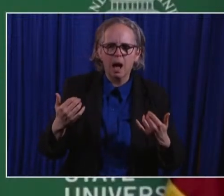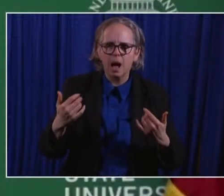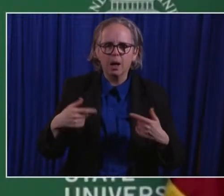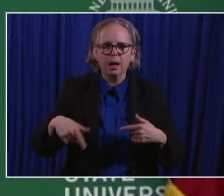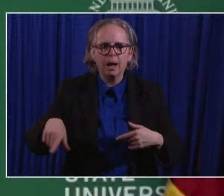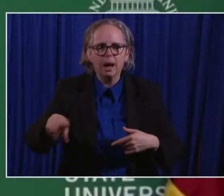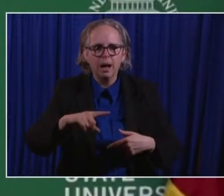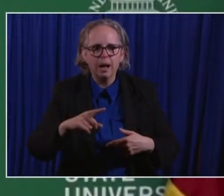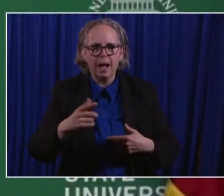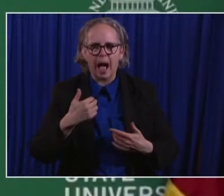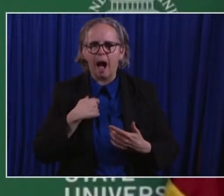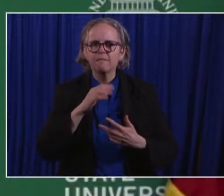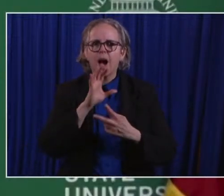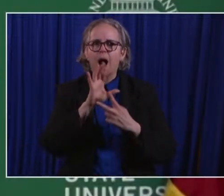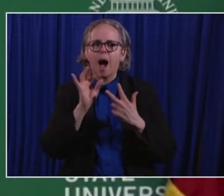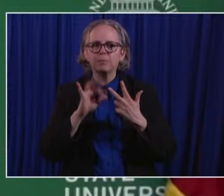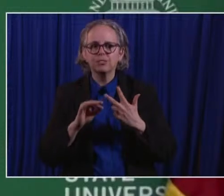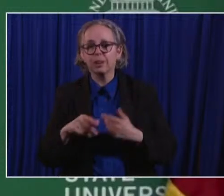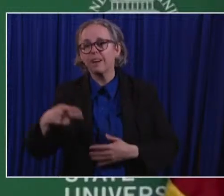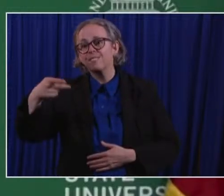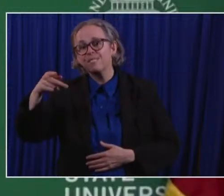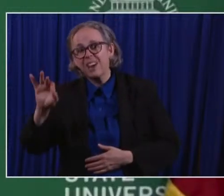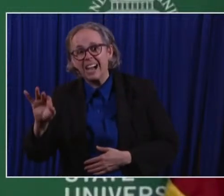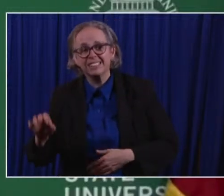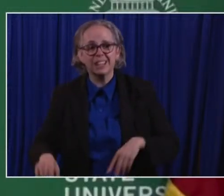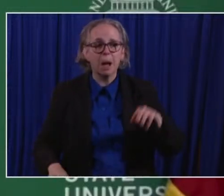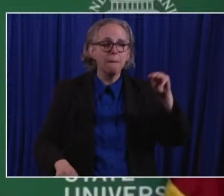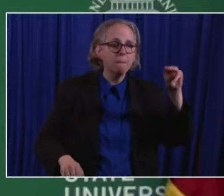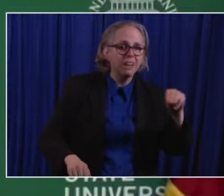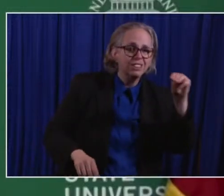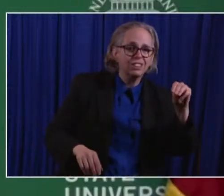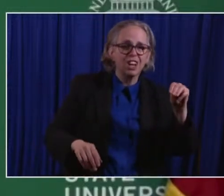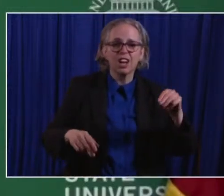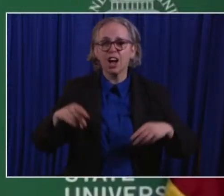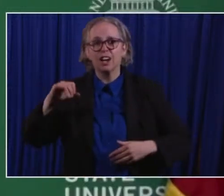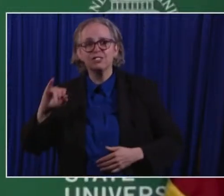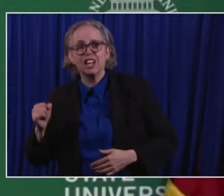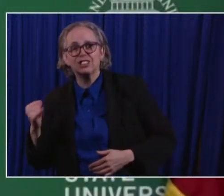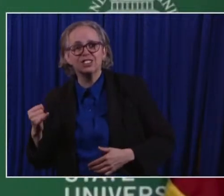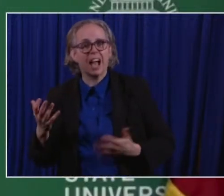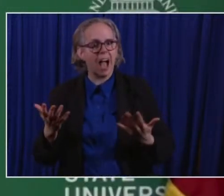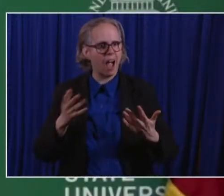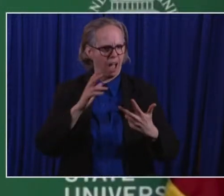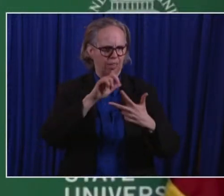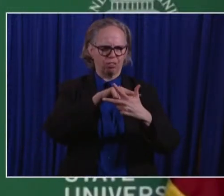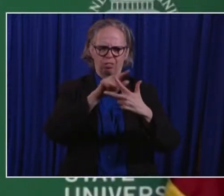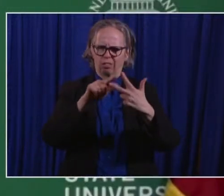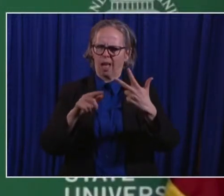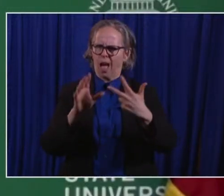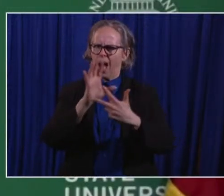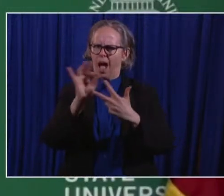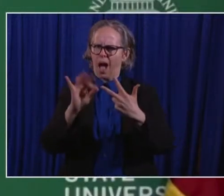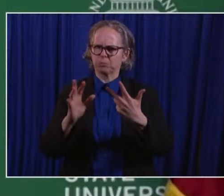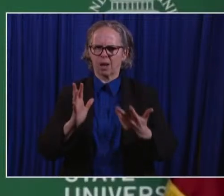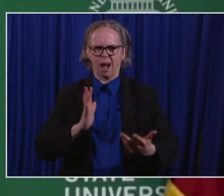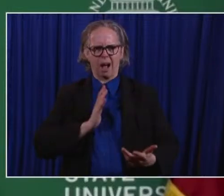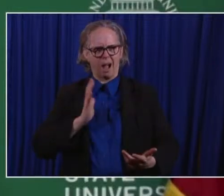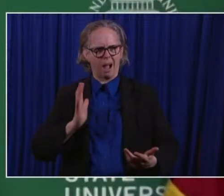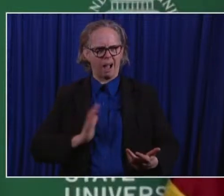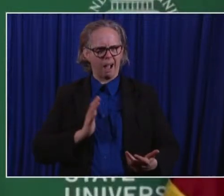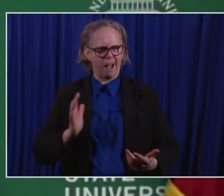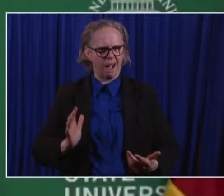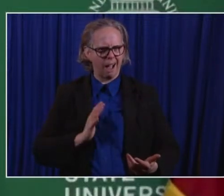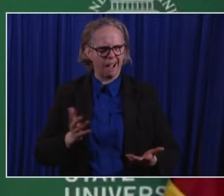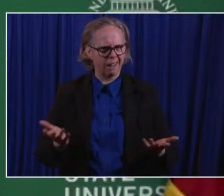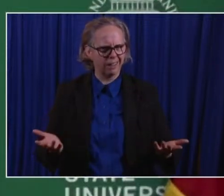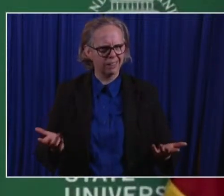of Pfizer, Moderna, Johnson & Johnson, that's a good thing. And it's a good thing for the consumer, and